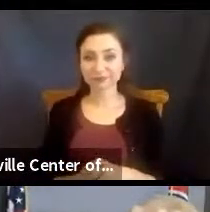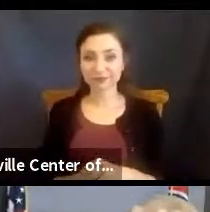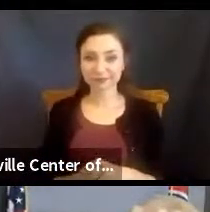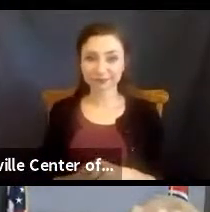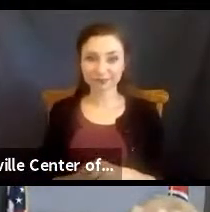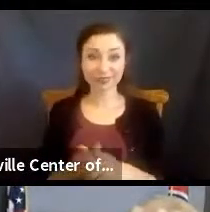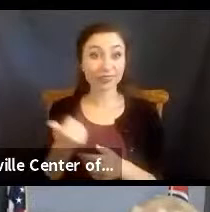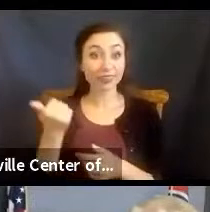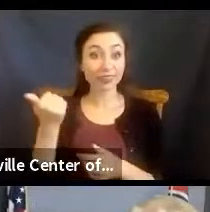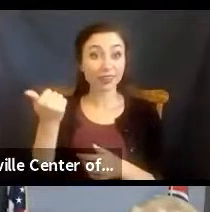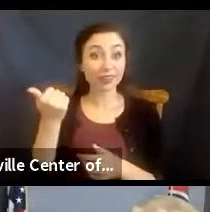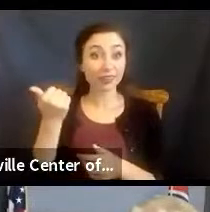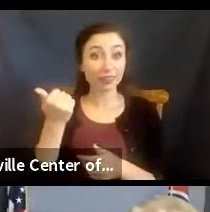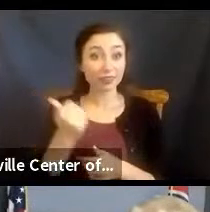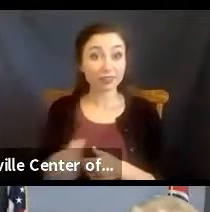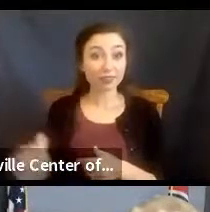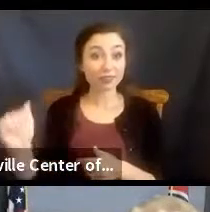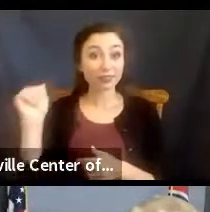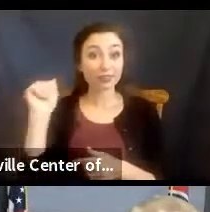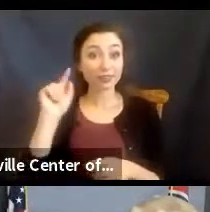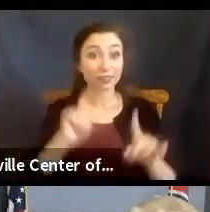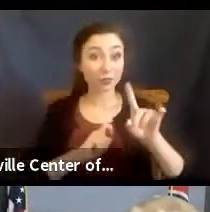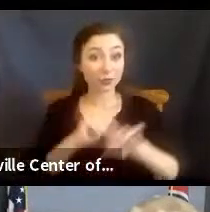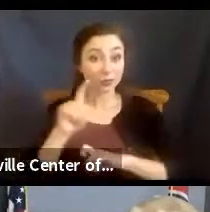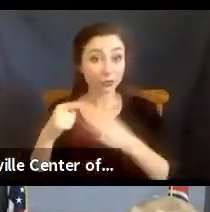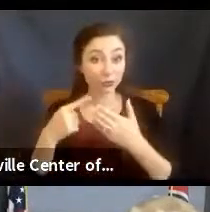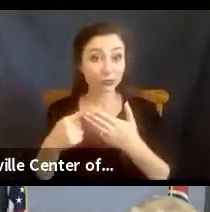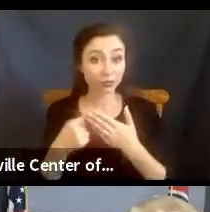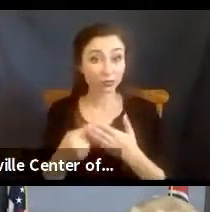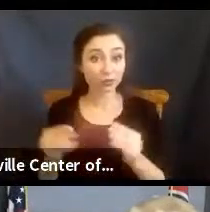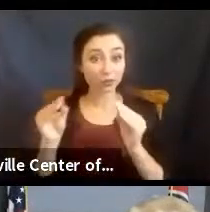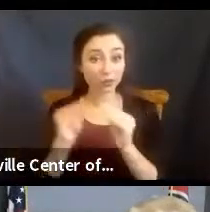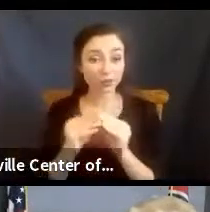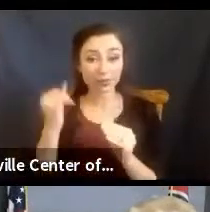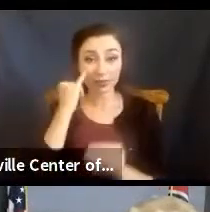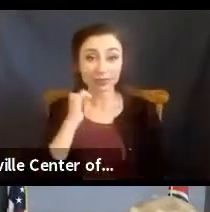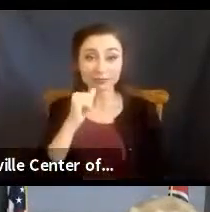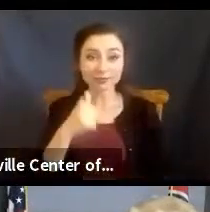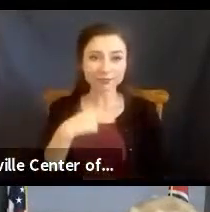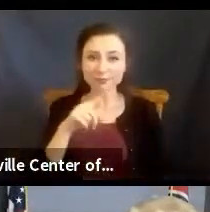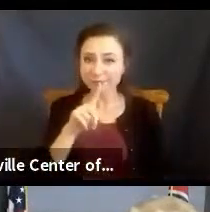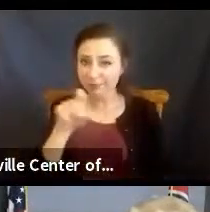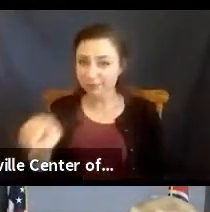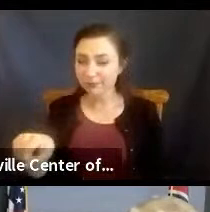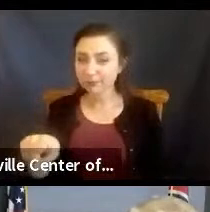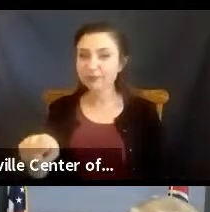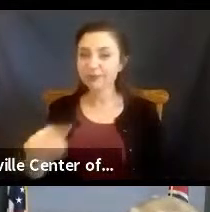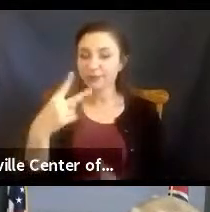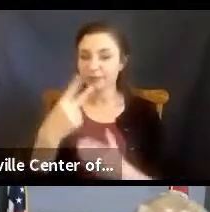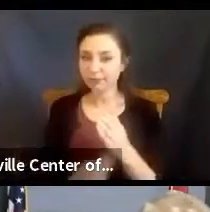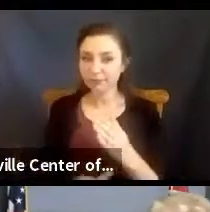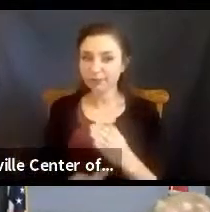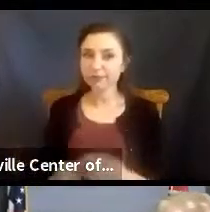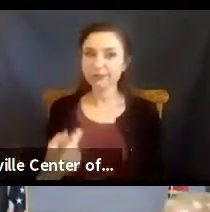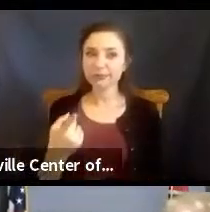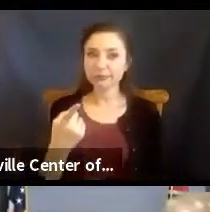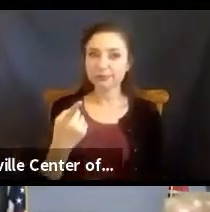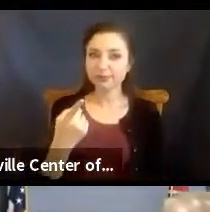Any other questions or discussions? If not, I have a question both for